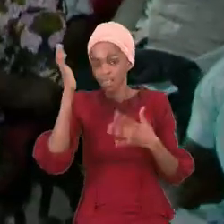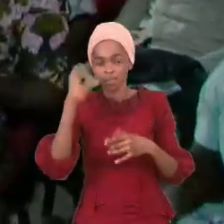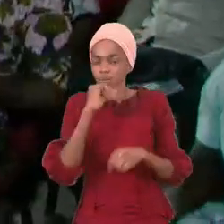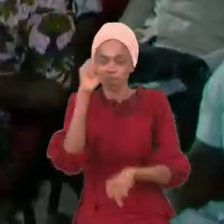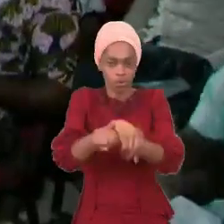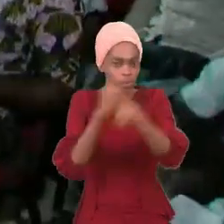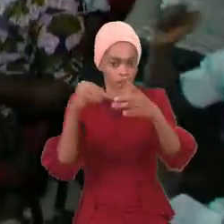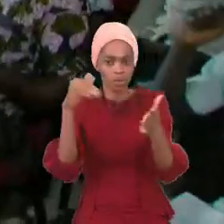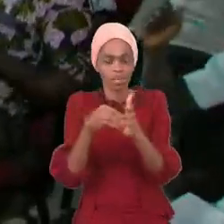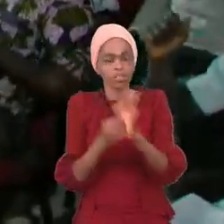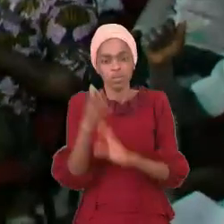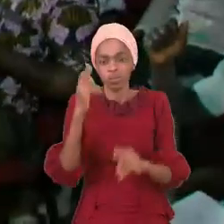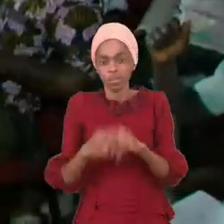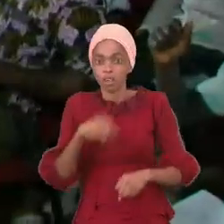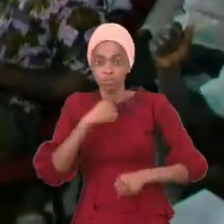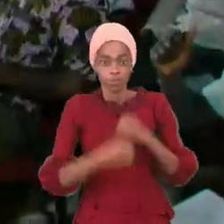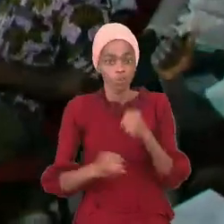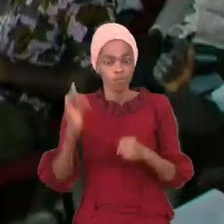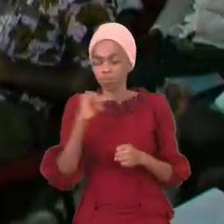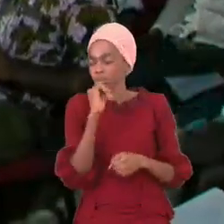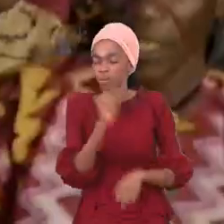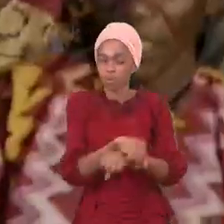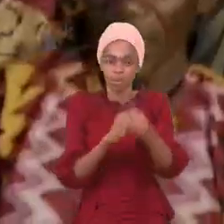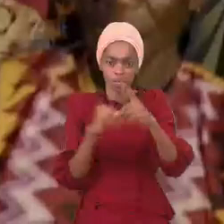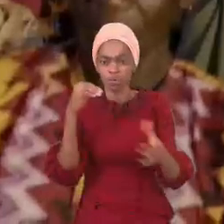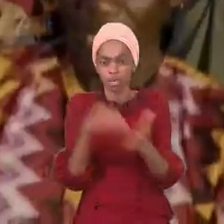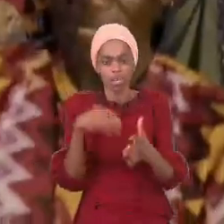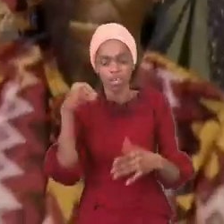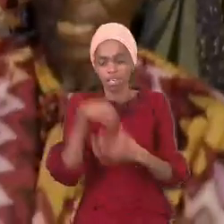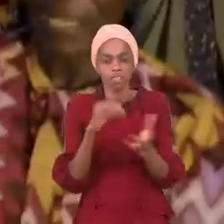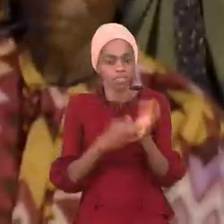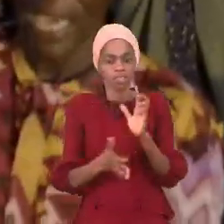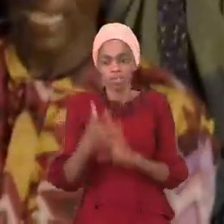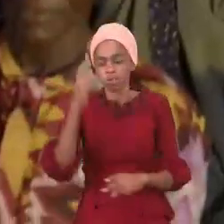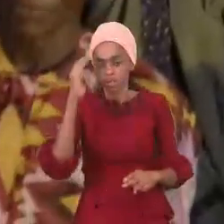conquer you anymore. Suffering will not conquer you anymore.